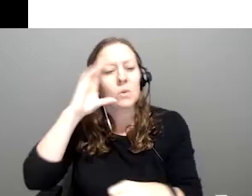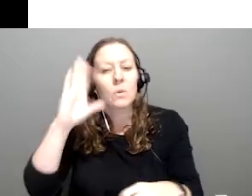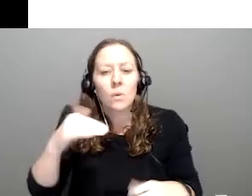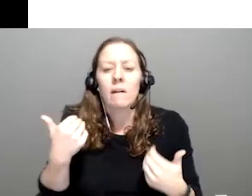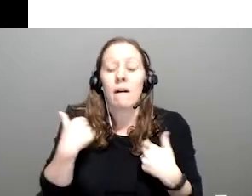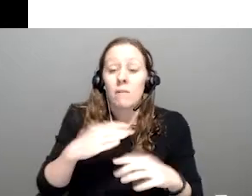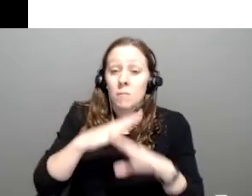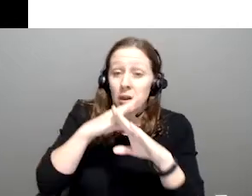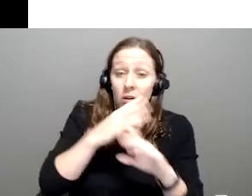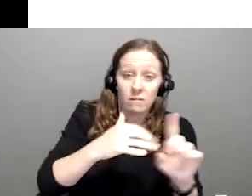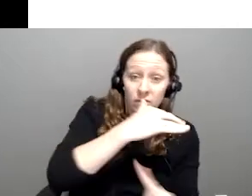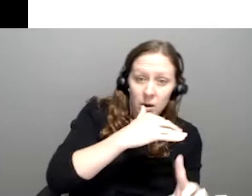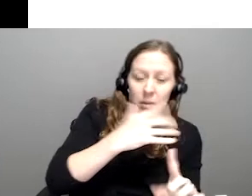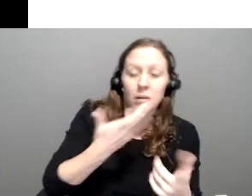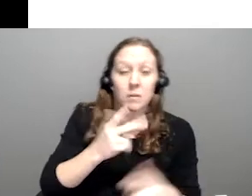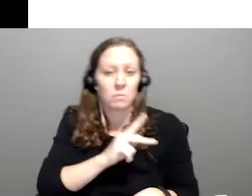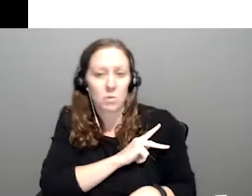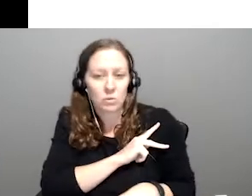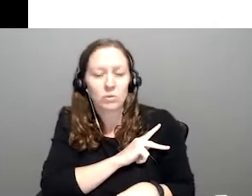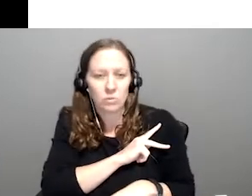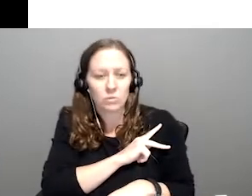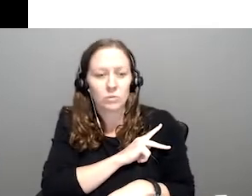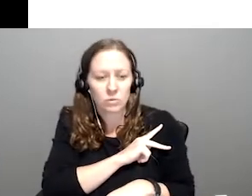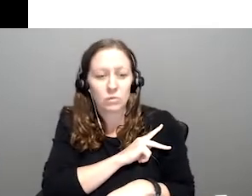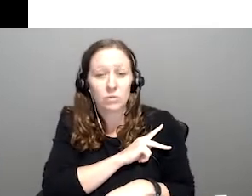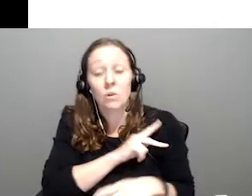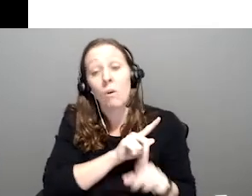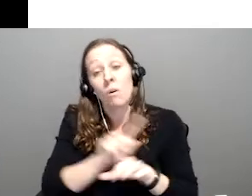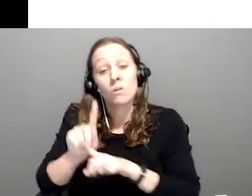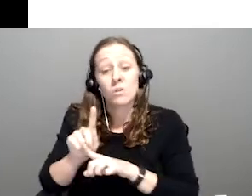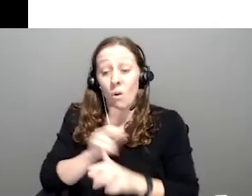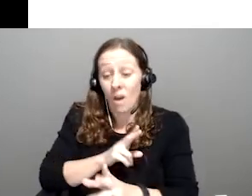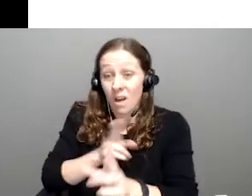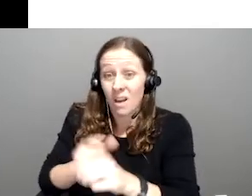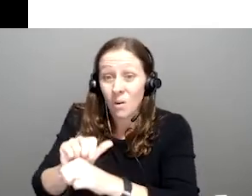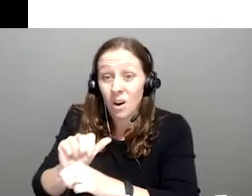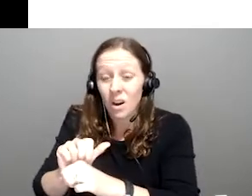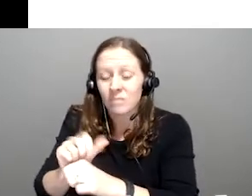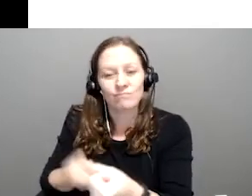be impacting young people with disabilities, as well as a lack of support as they enter the labor market.